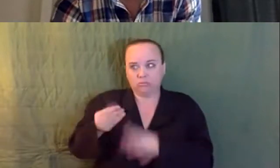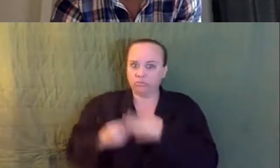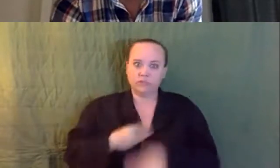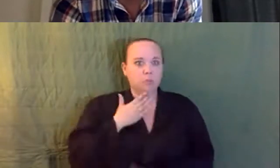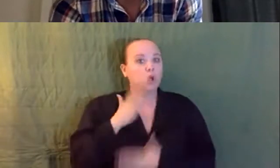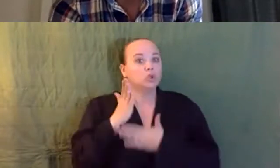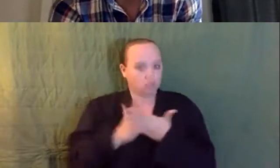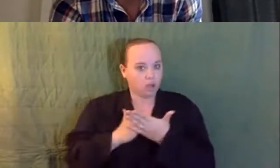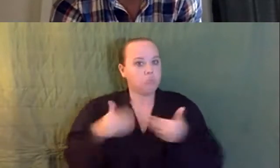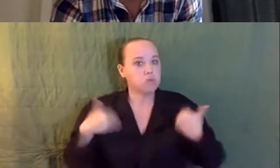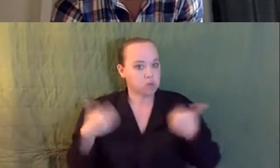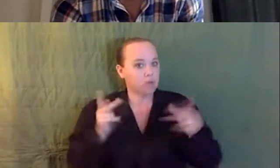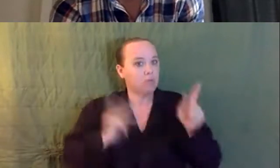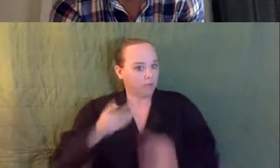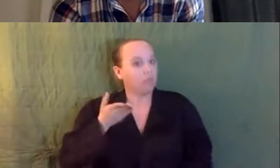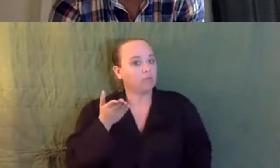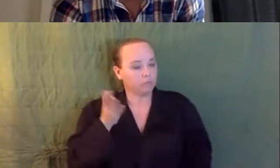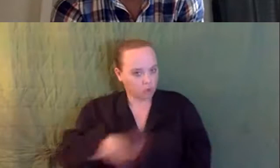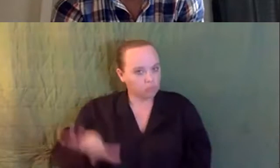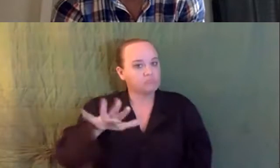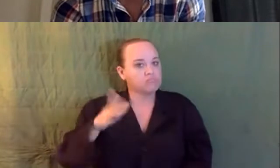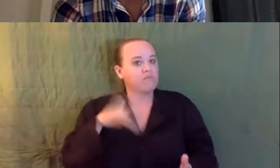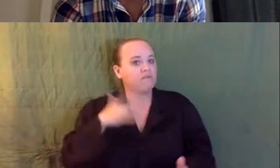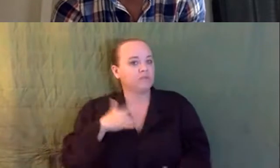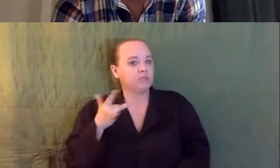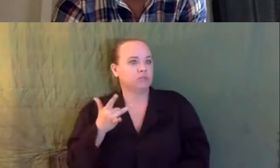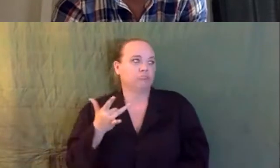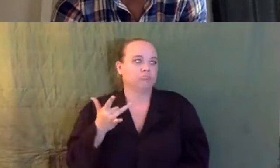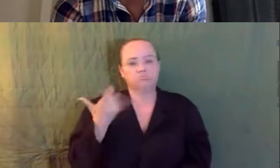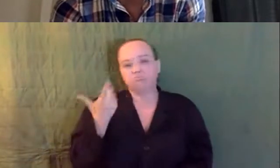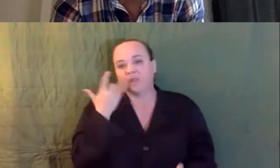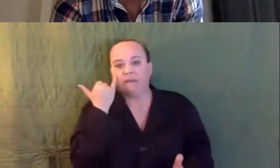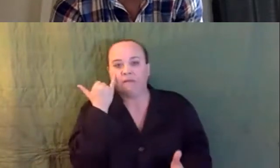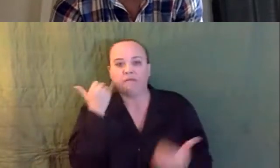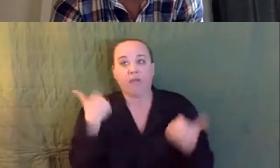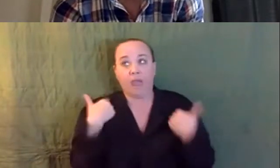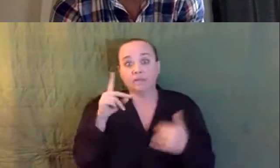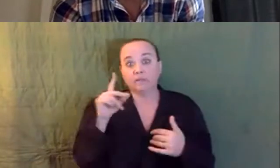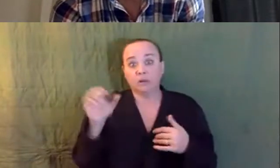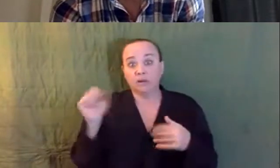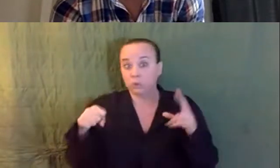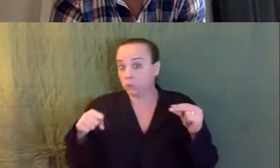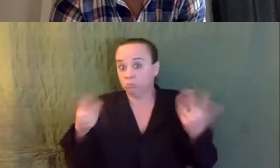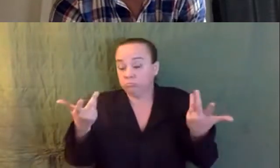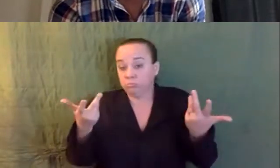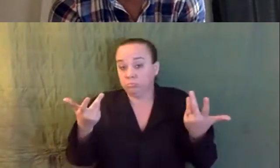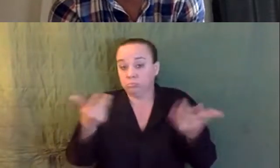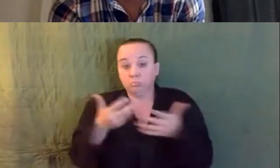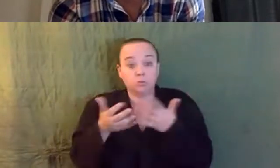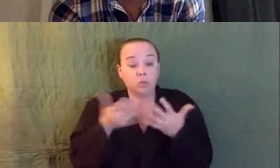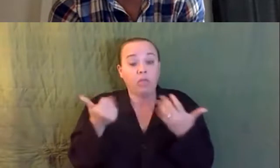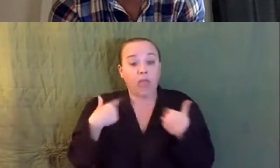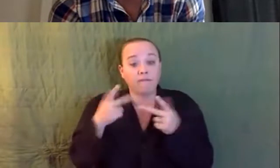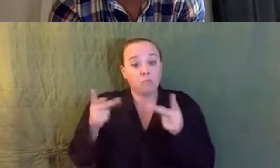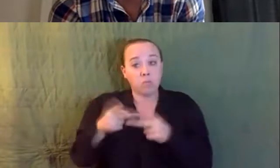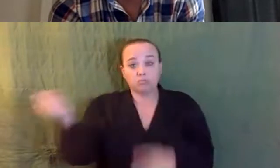some younger folks out there who may feel, whether they are living with a disability or not, that they do have a spot